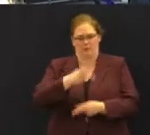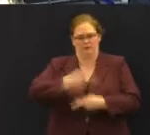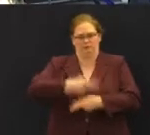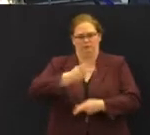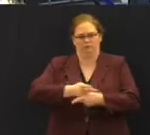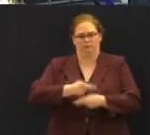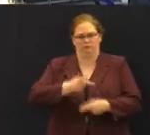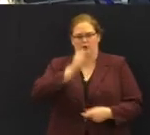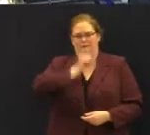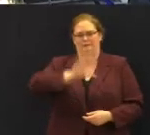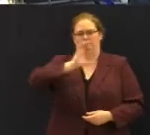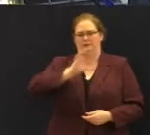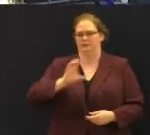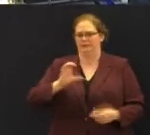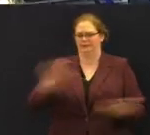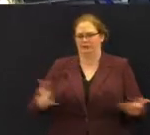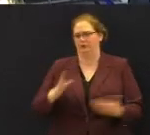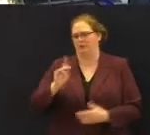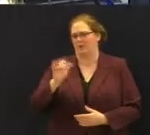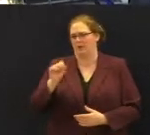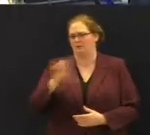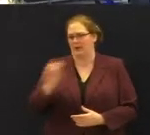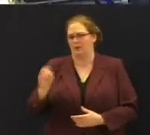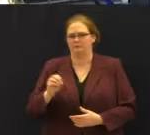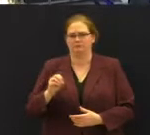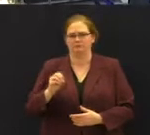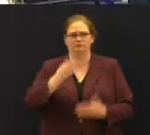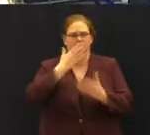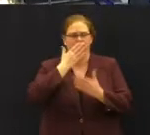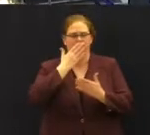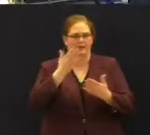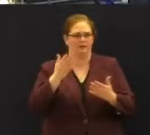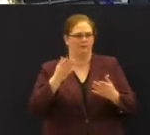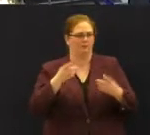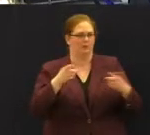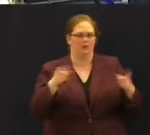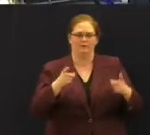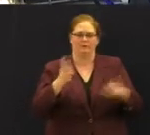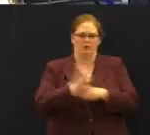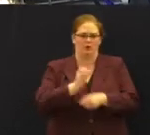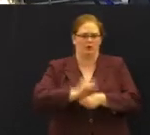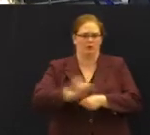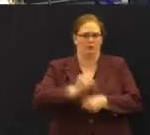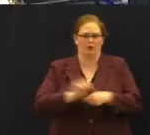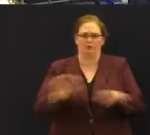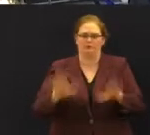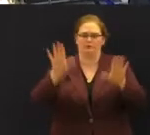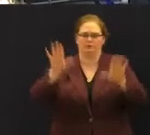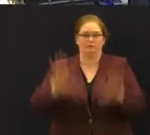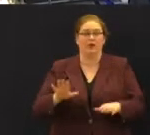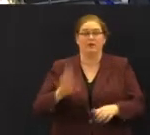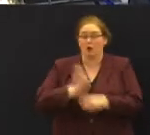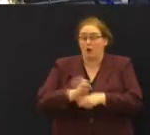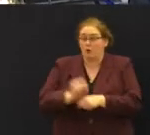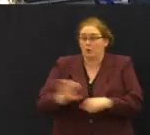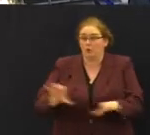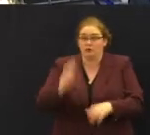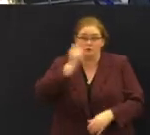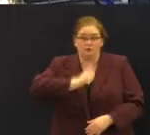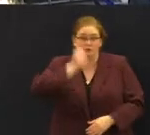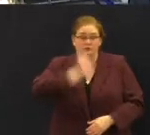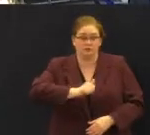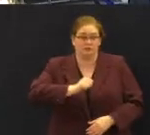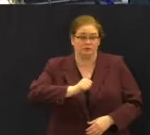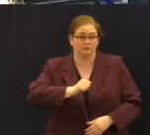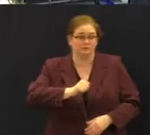senior population here in Bucks County. I want to thank both of you for your hard work in doing this and for the hard work you do each and every day of